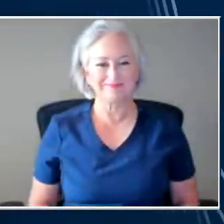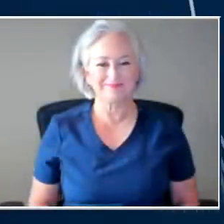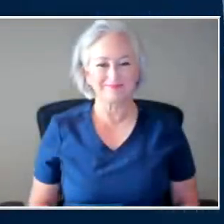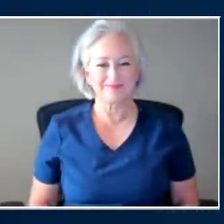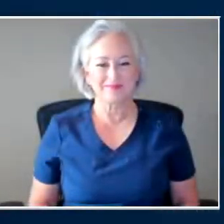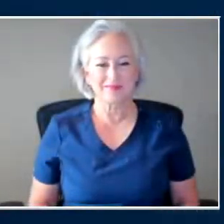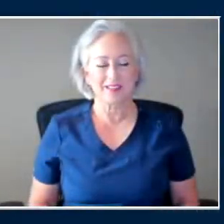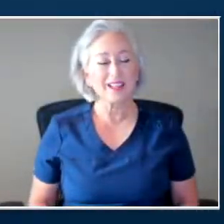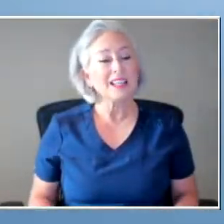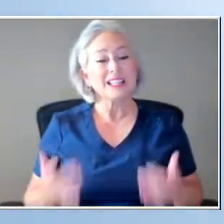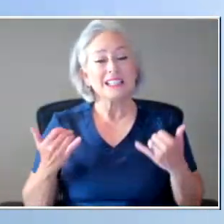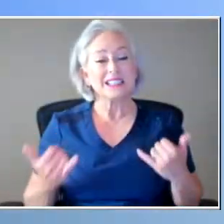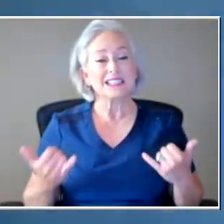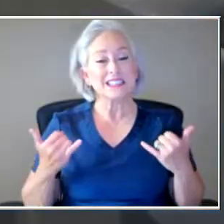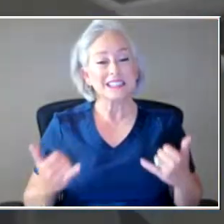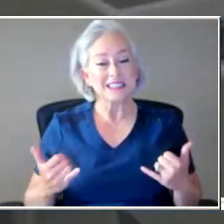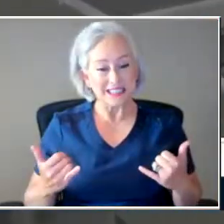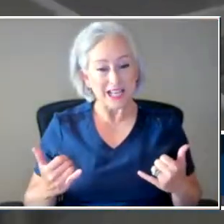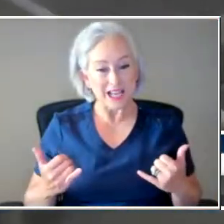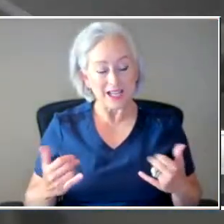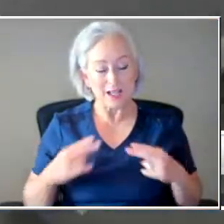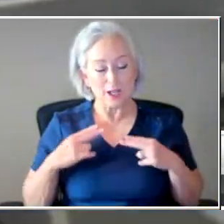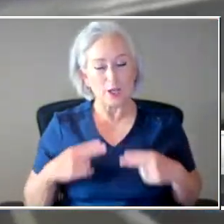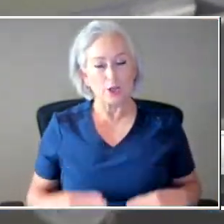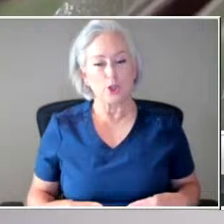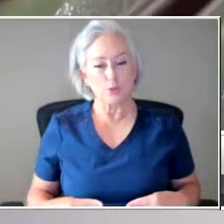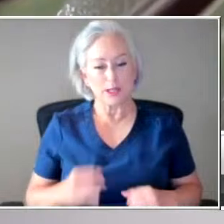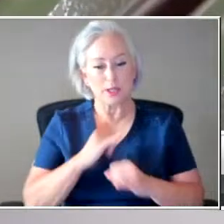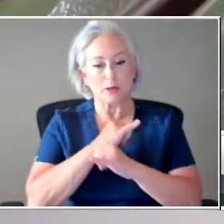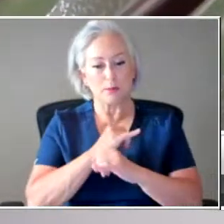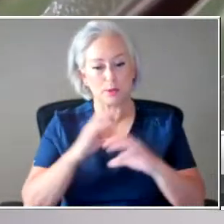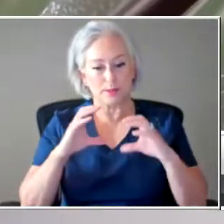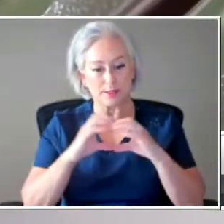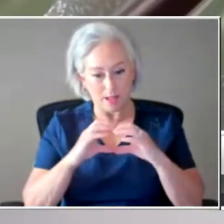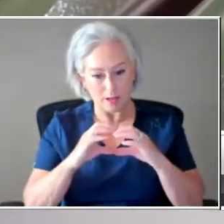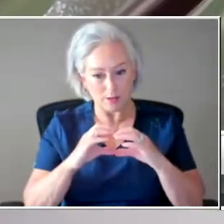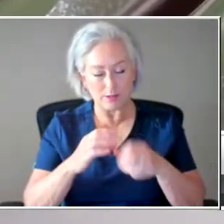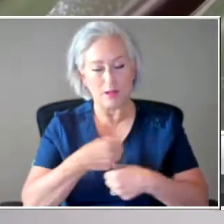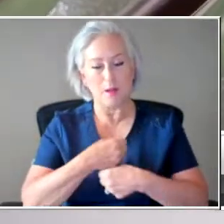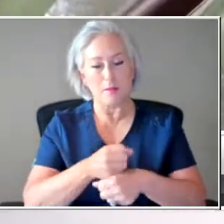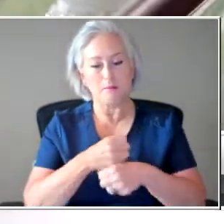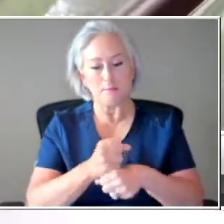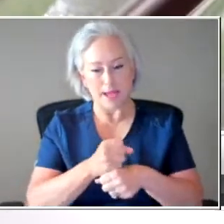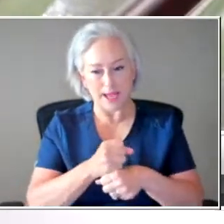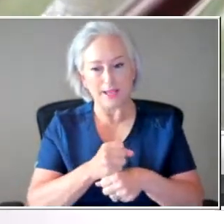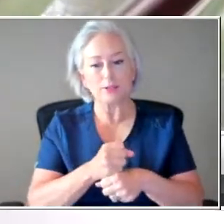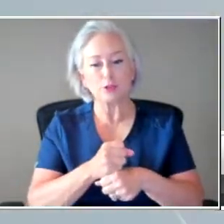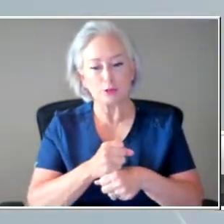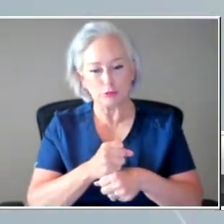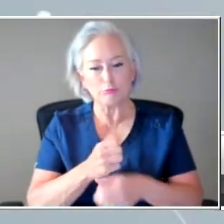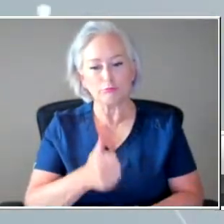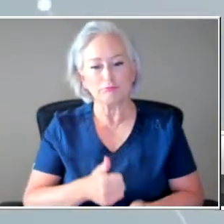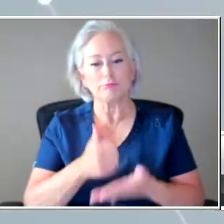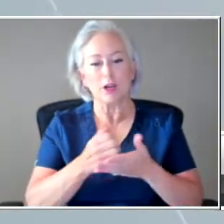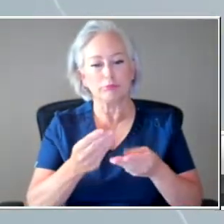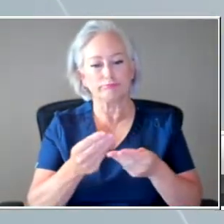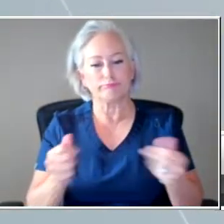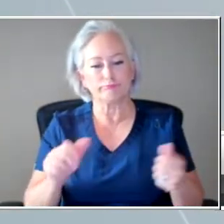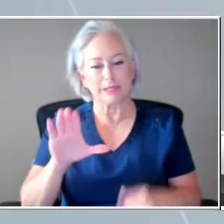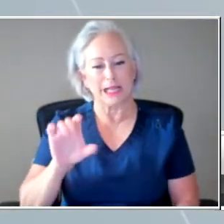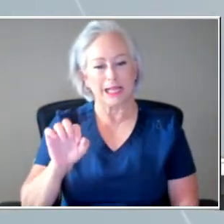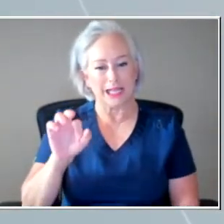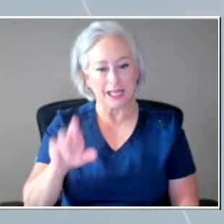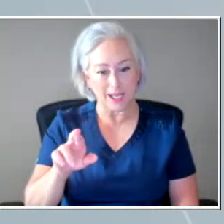Coming up today, human immune cells engineered to fight cancer. See what it meant for one survivor and the recent change giving